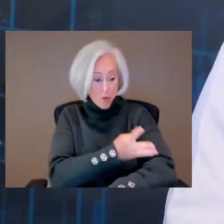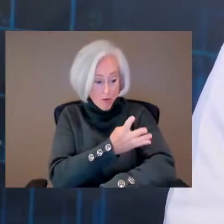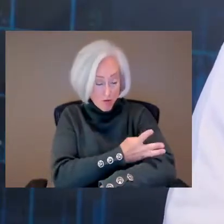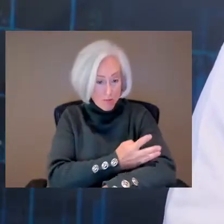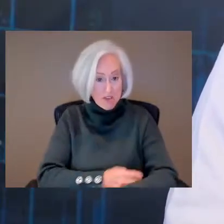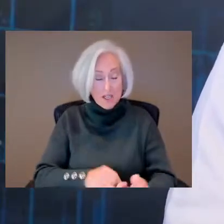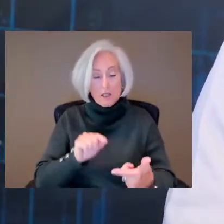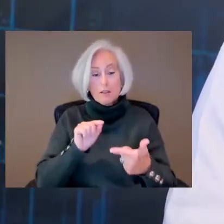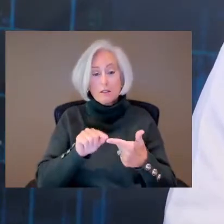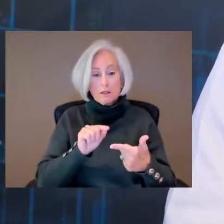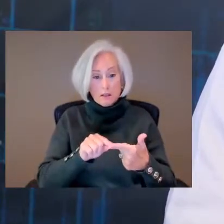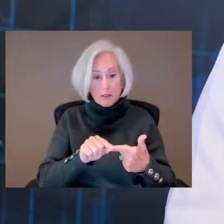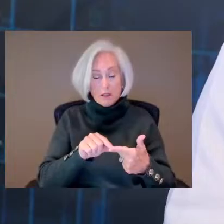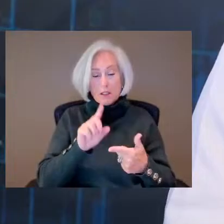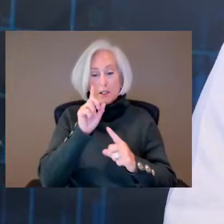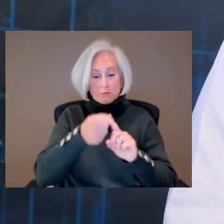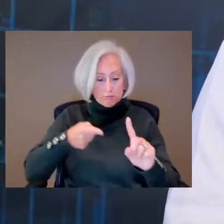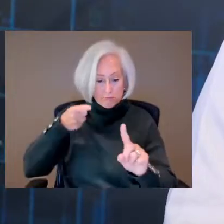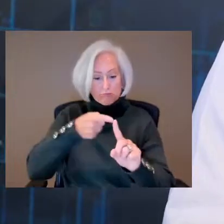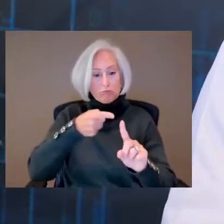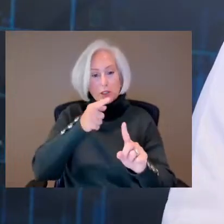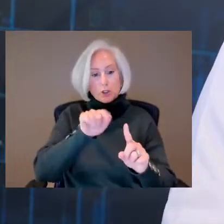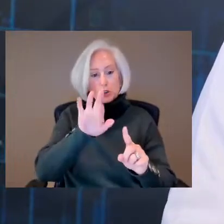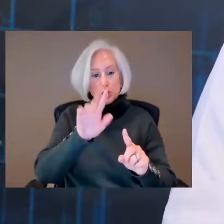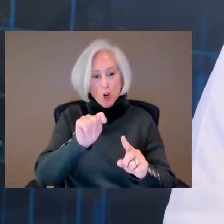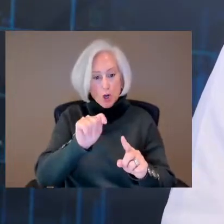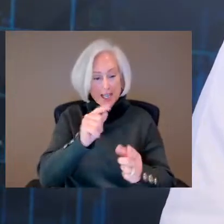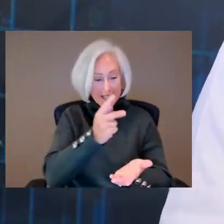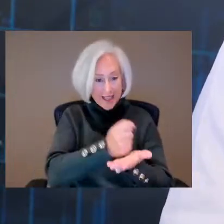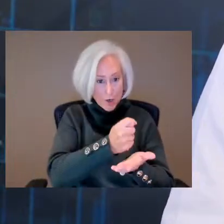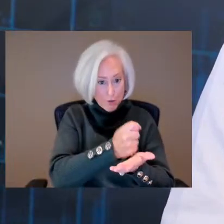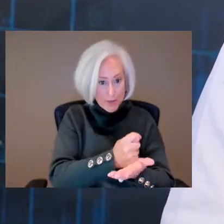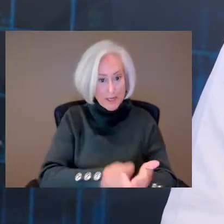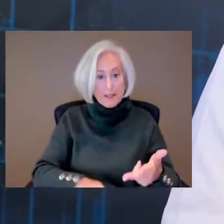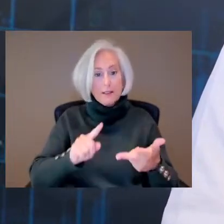to lower hormone levels in the body. And all those depend on